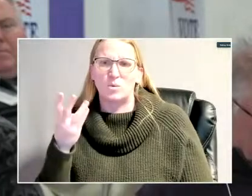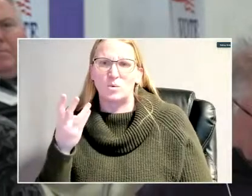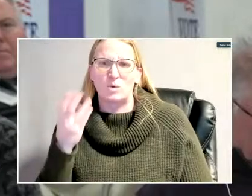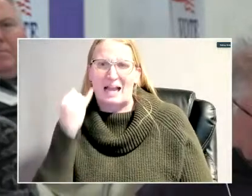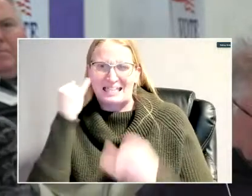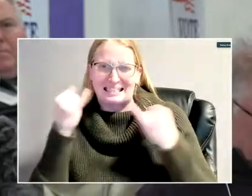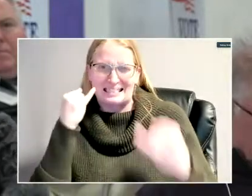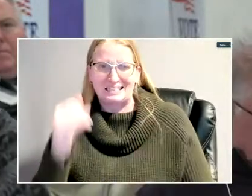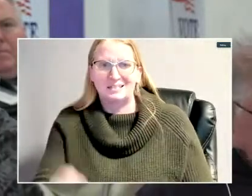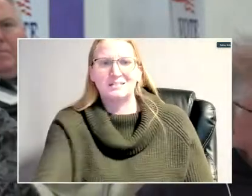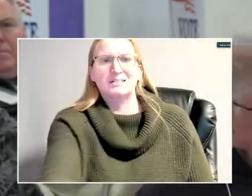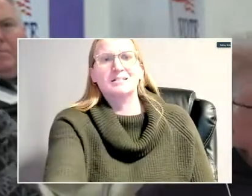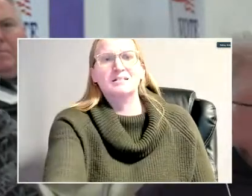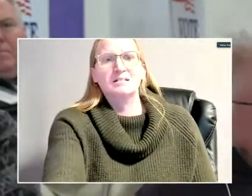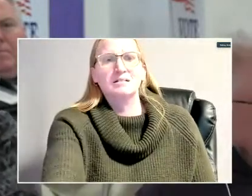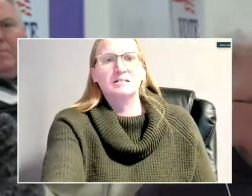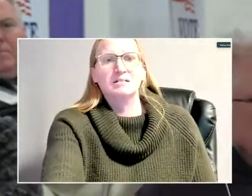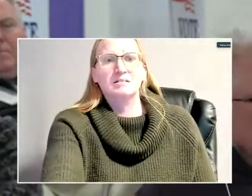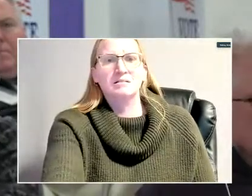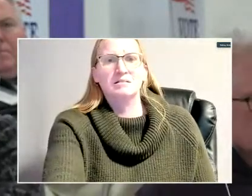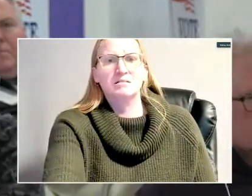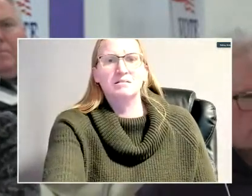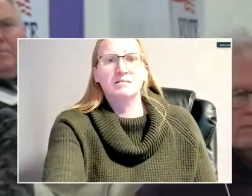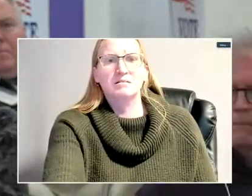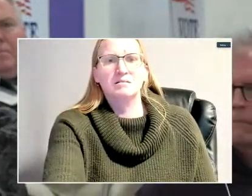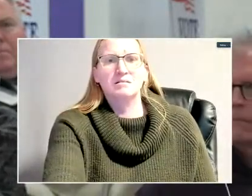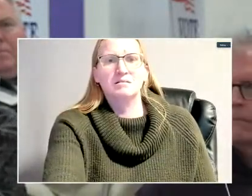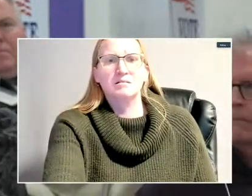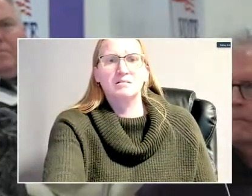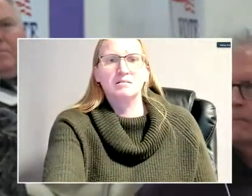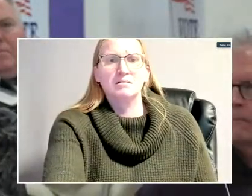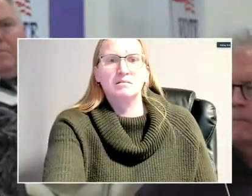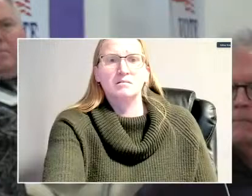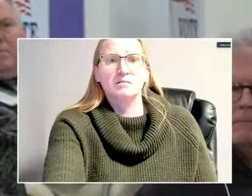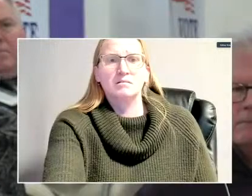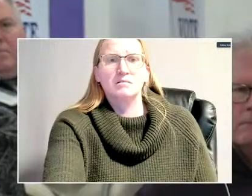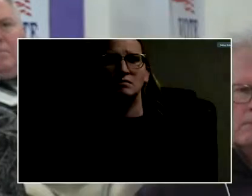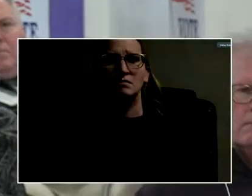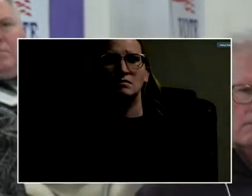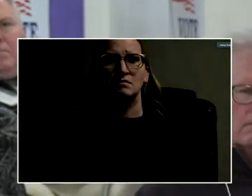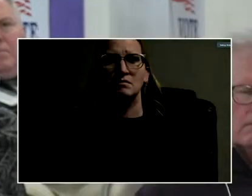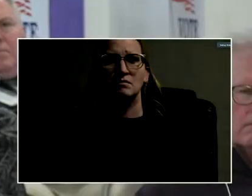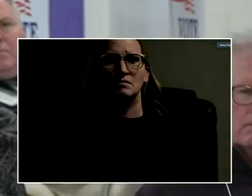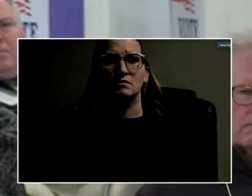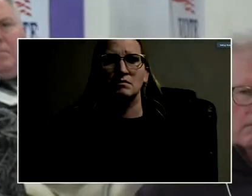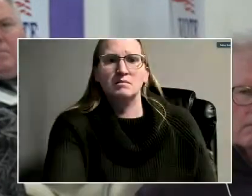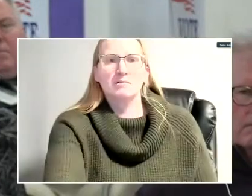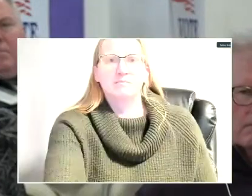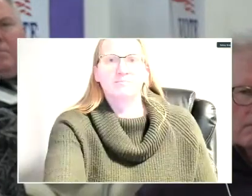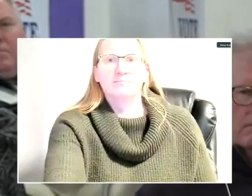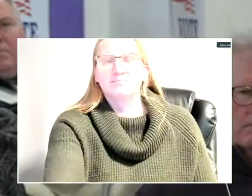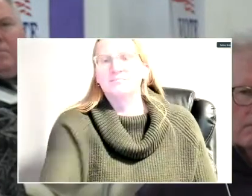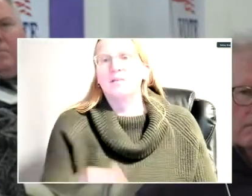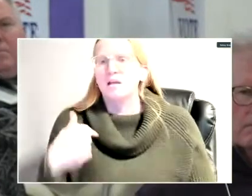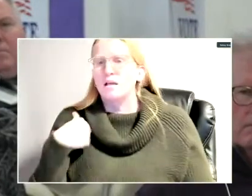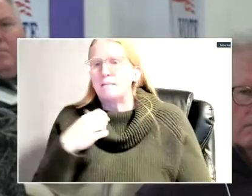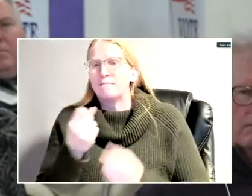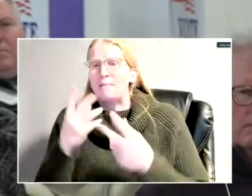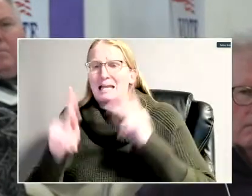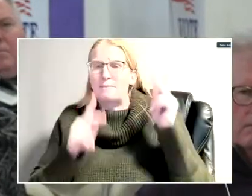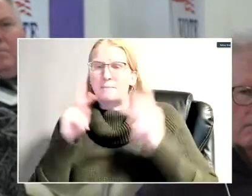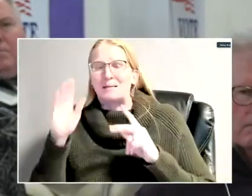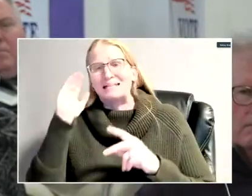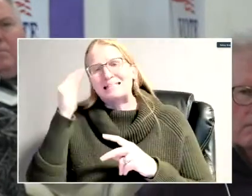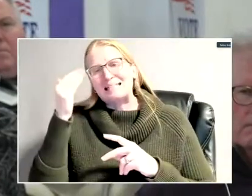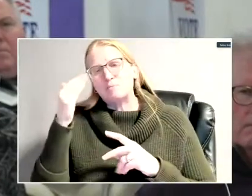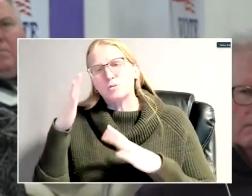people who seem to equate Hamas and all the Palestinians I reject what Hamas